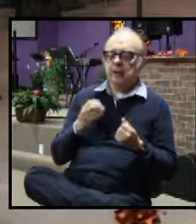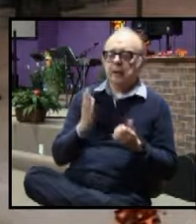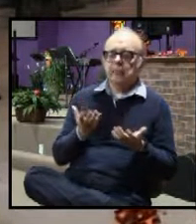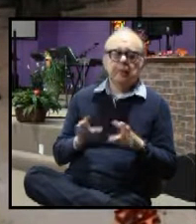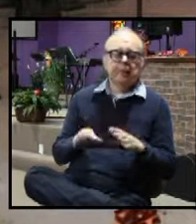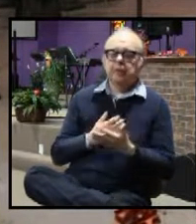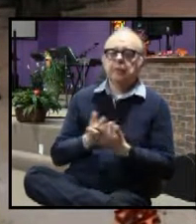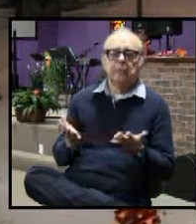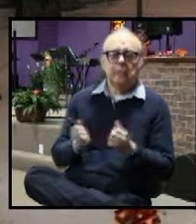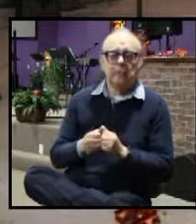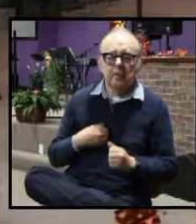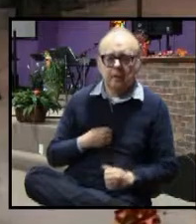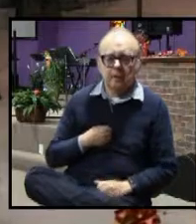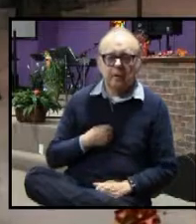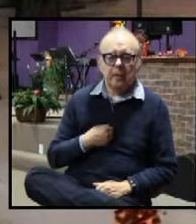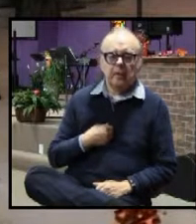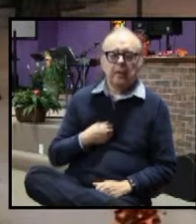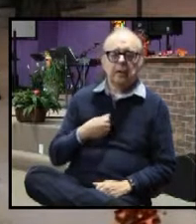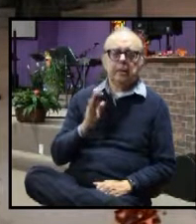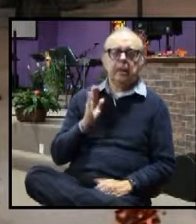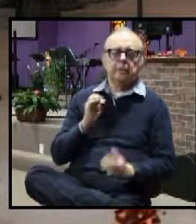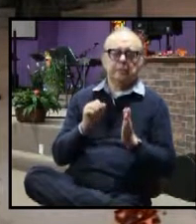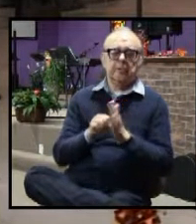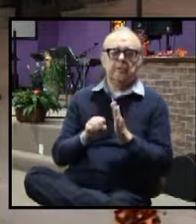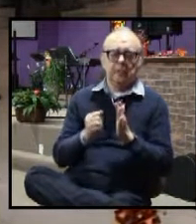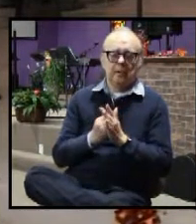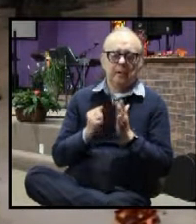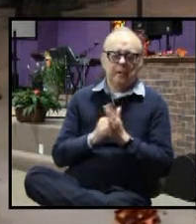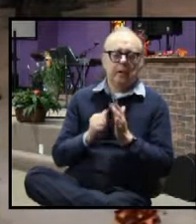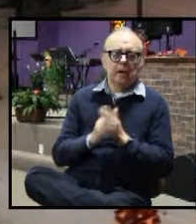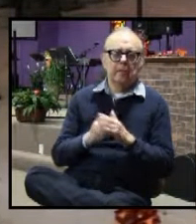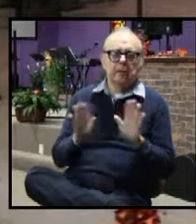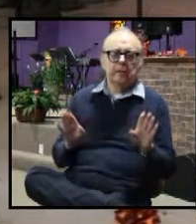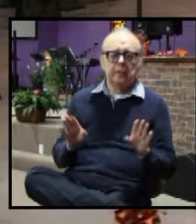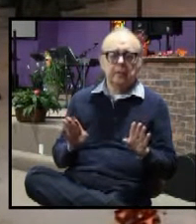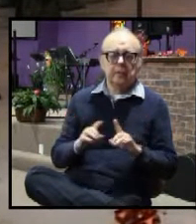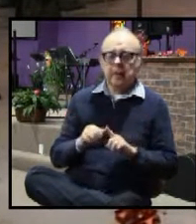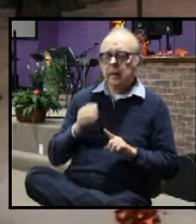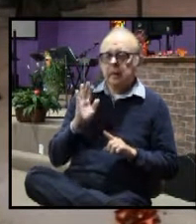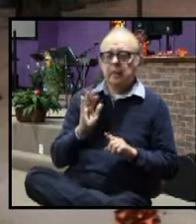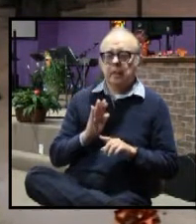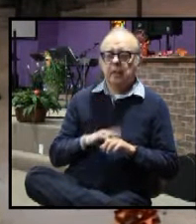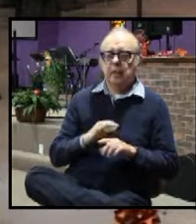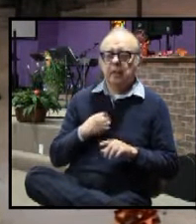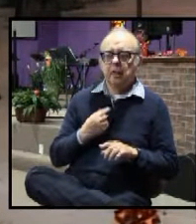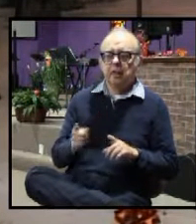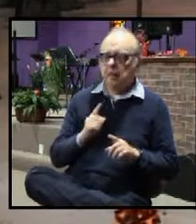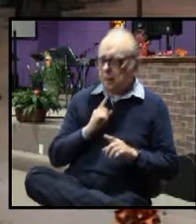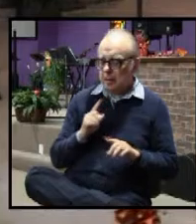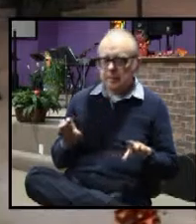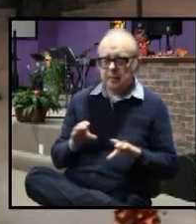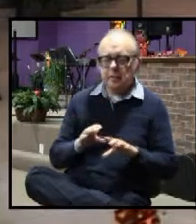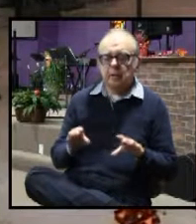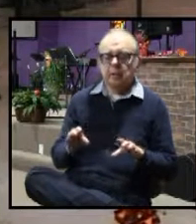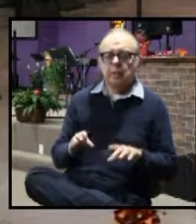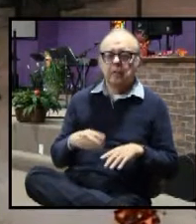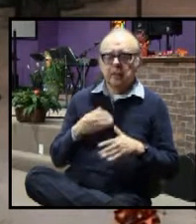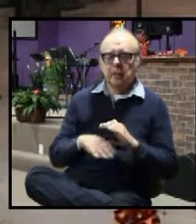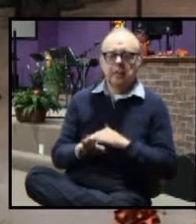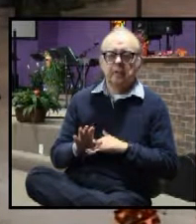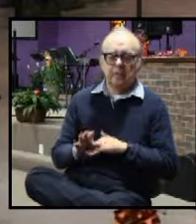think God wanted anything to do with me. How could God be knocking at my door is what I was saying. But he was, and I really had absolutely nothing